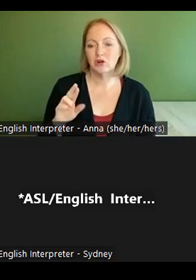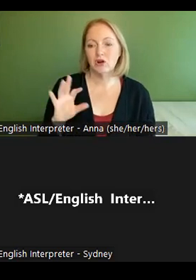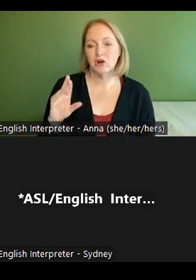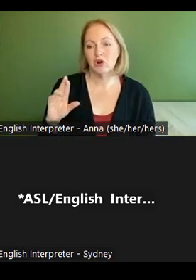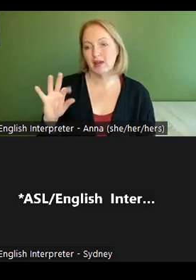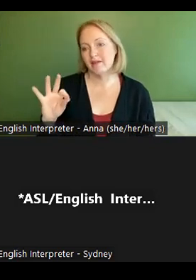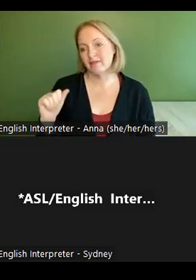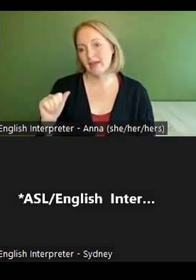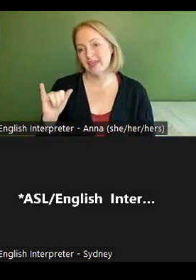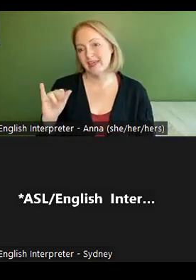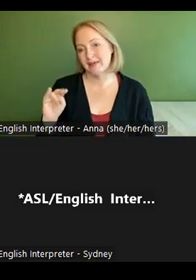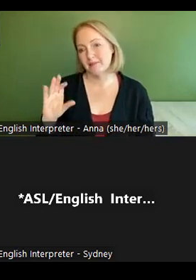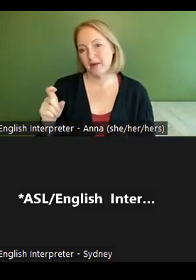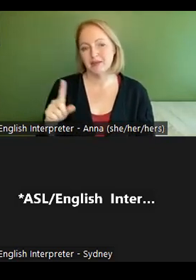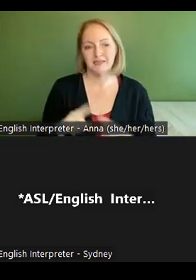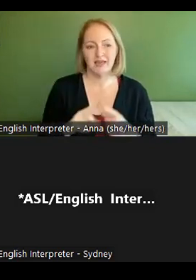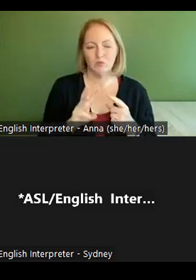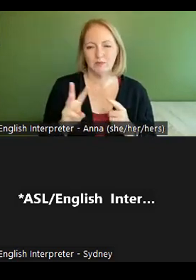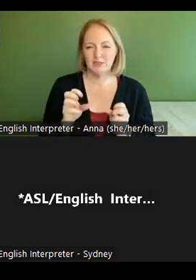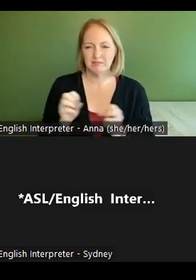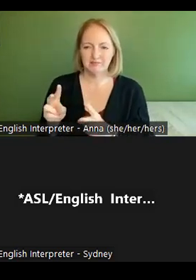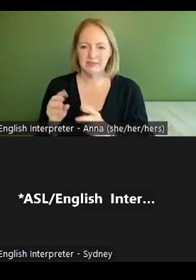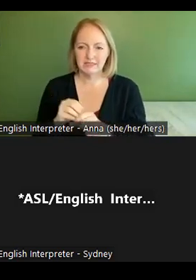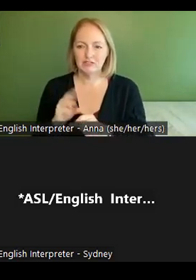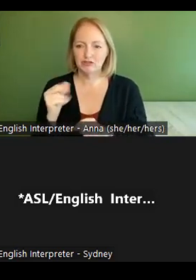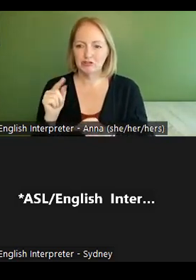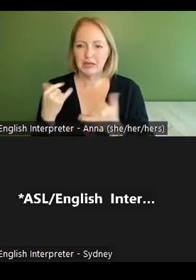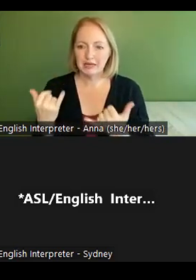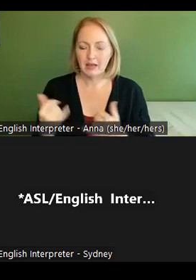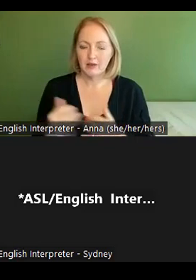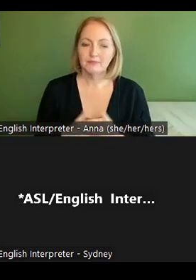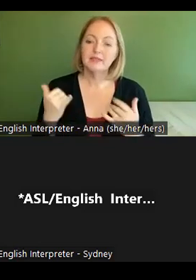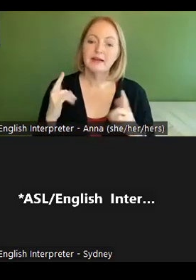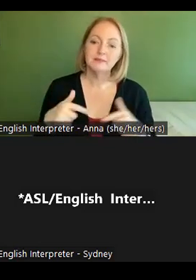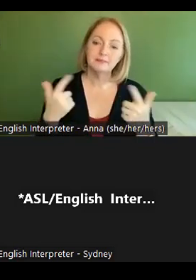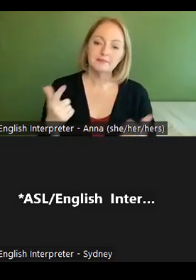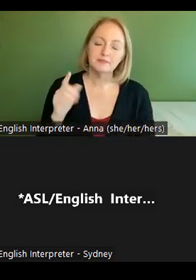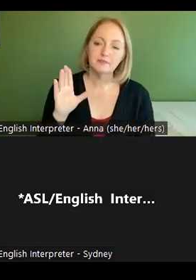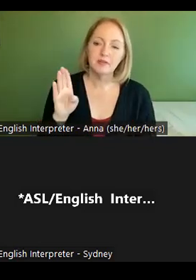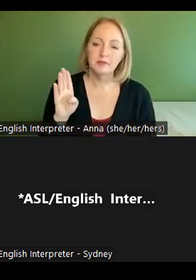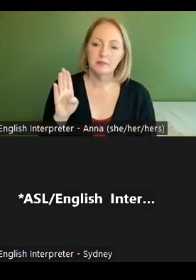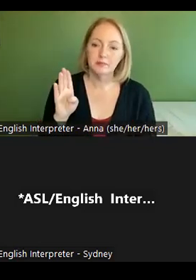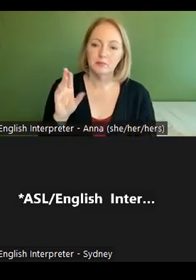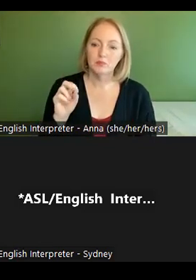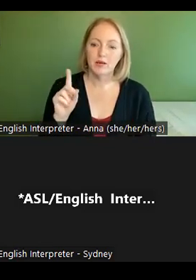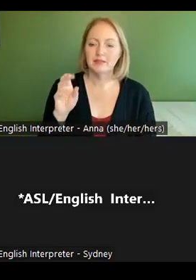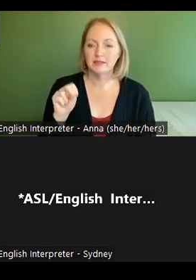RFA inbox, and the address is being put in the chat now. Now I'll turn it over to Brendan McMillan.